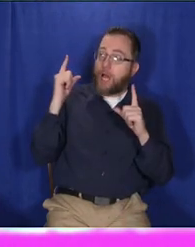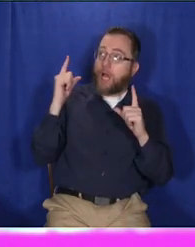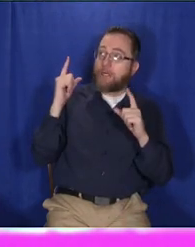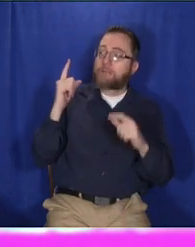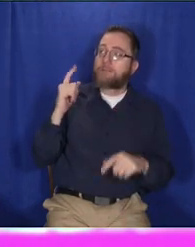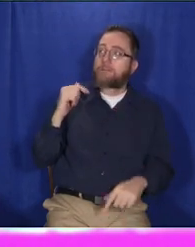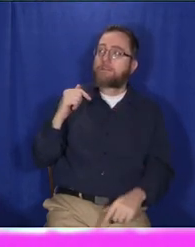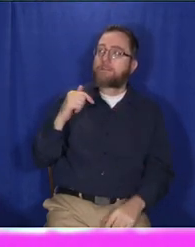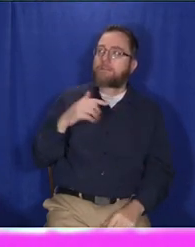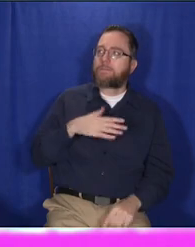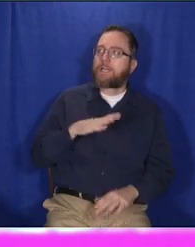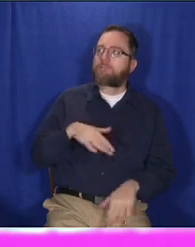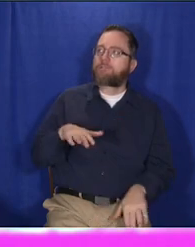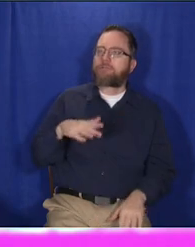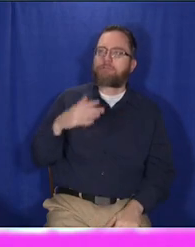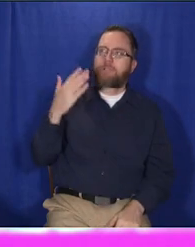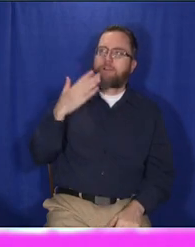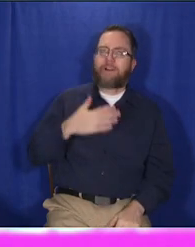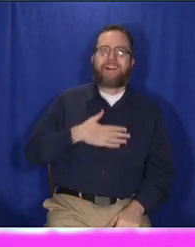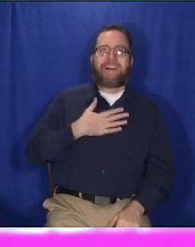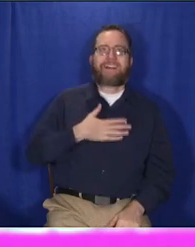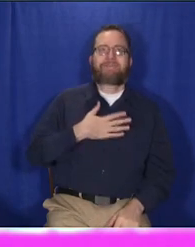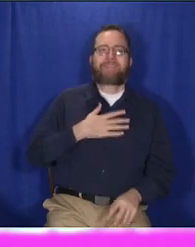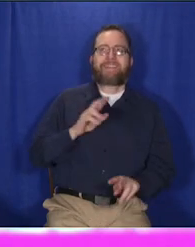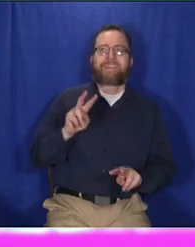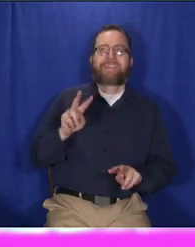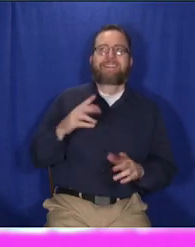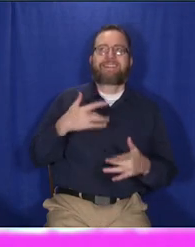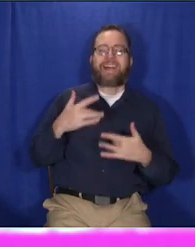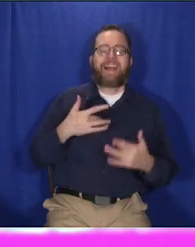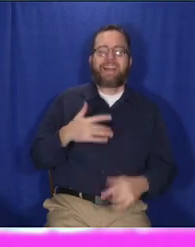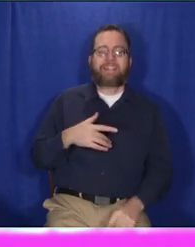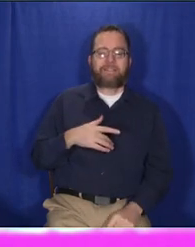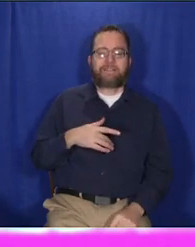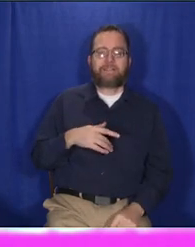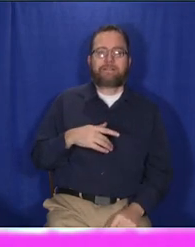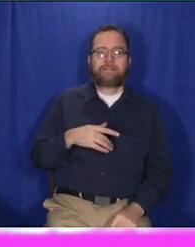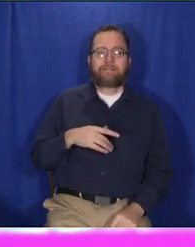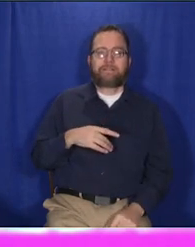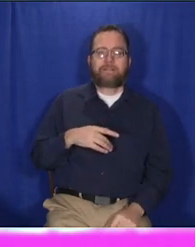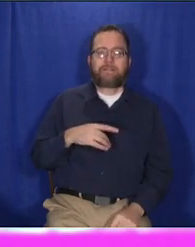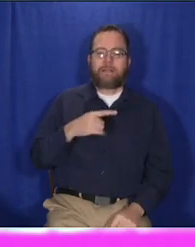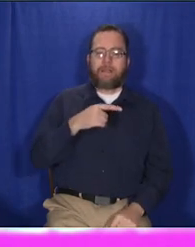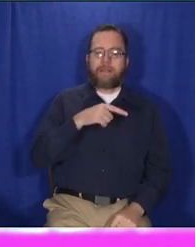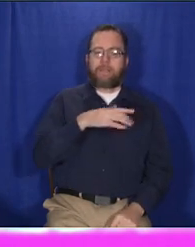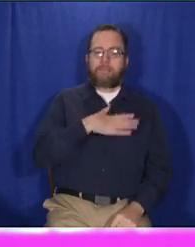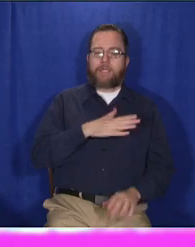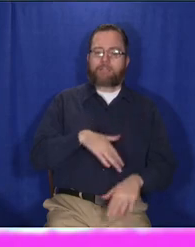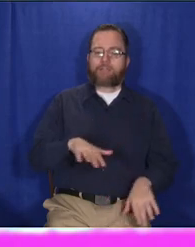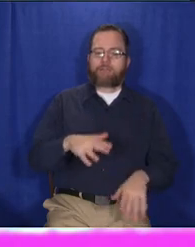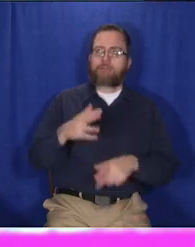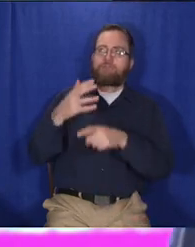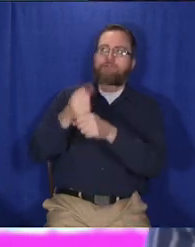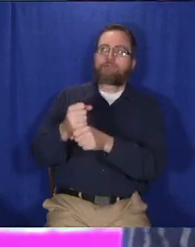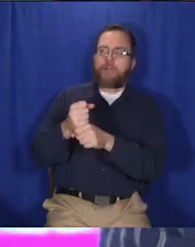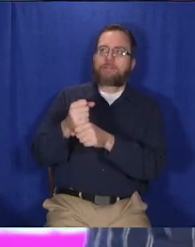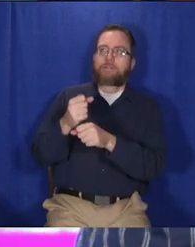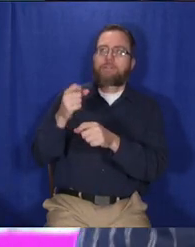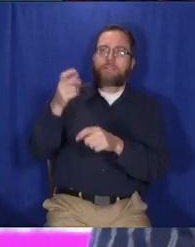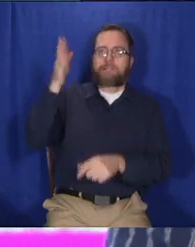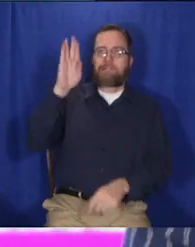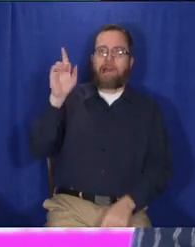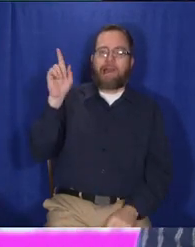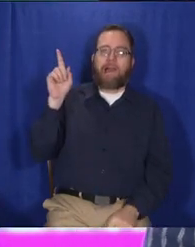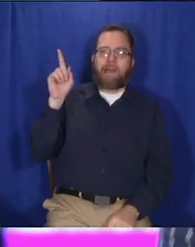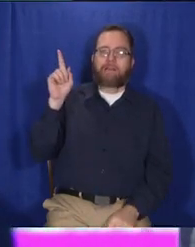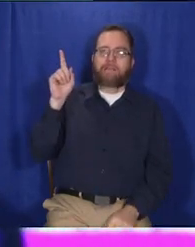I wonder if God left eternal rewards vague in the Bible because some of us would just be doing cost-benefit analyses all the